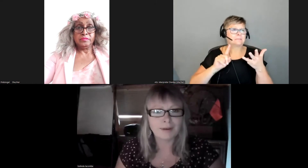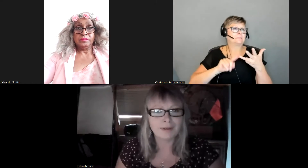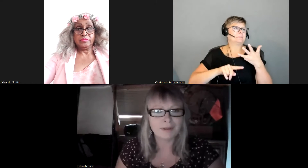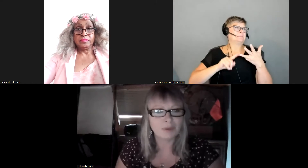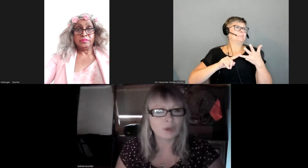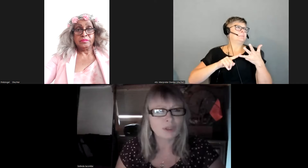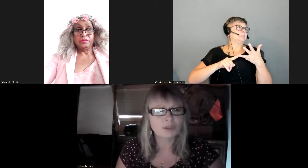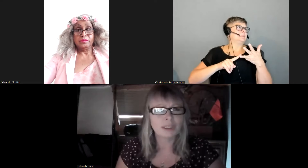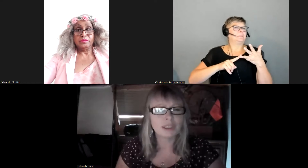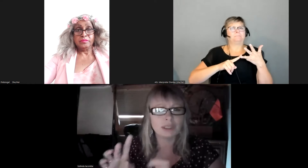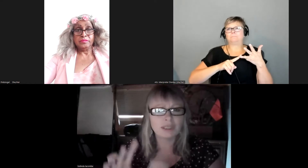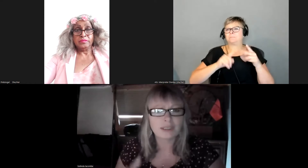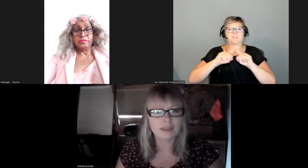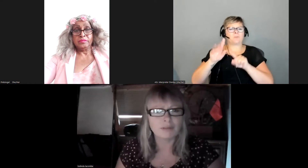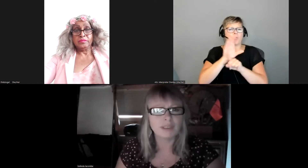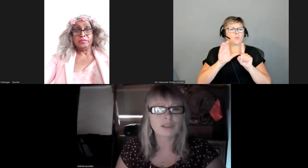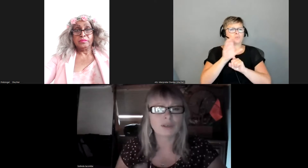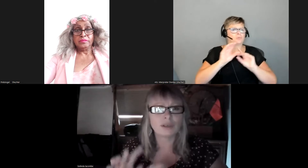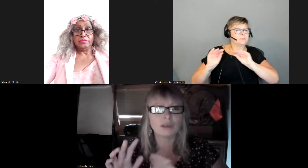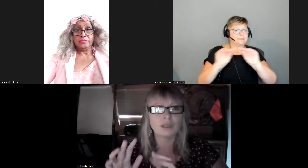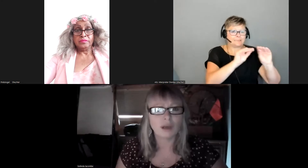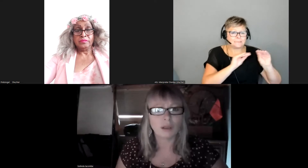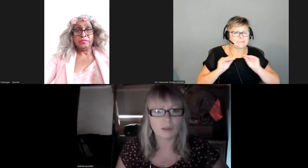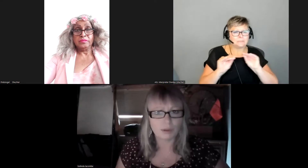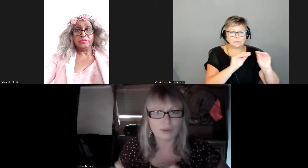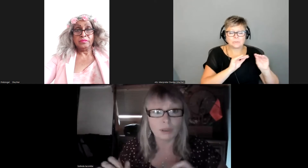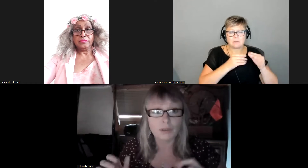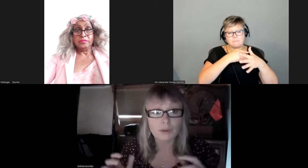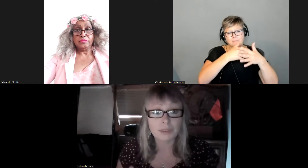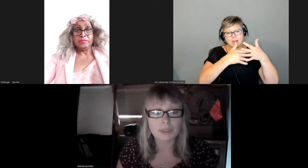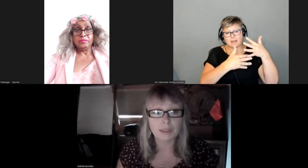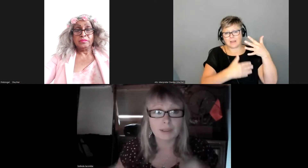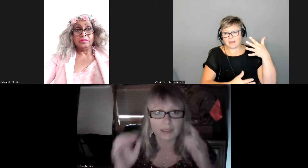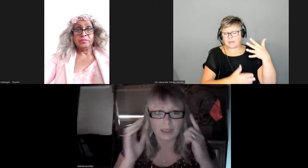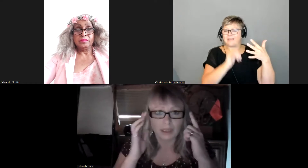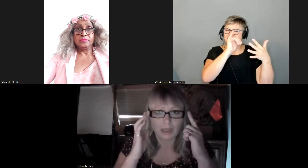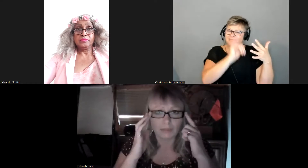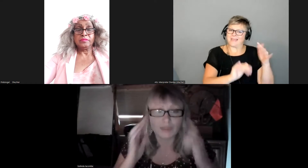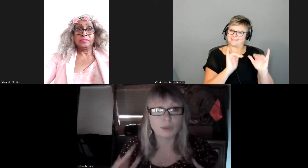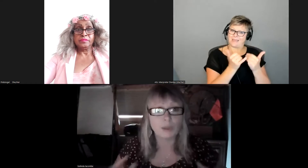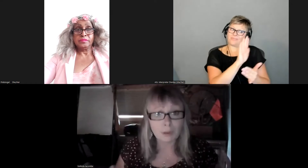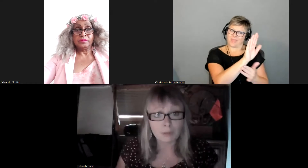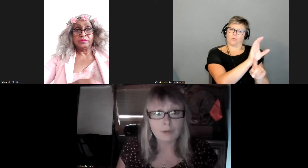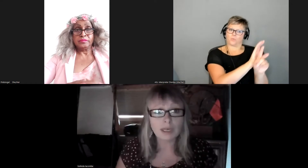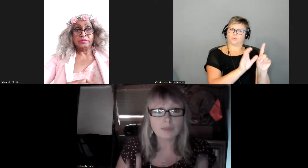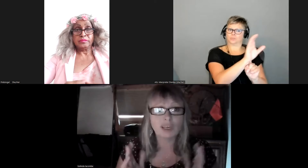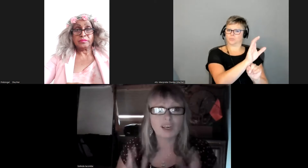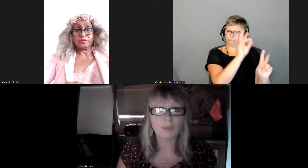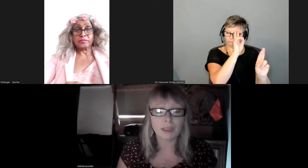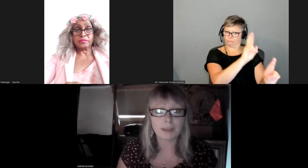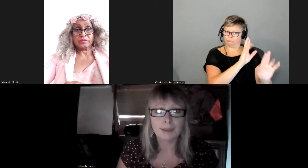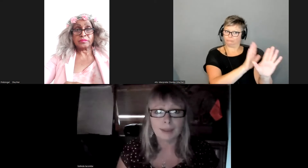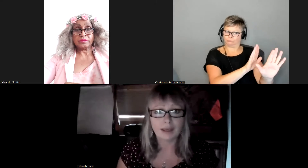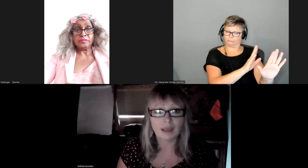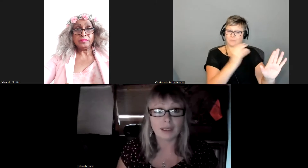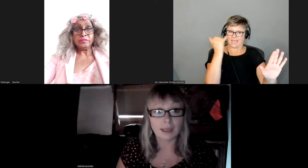you know, cultural teachings in the feast hall, all of those things. So if you know, if you guys want to come